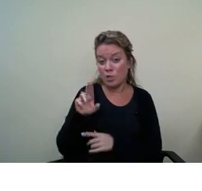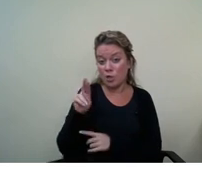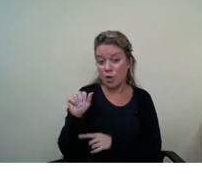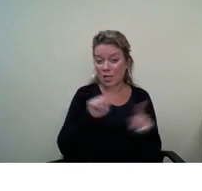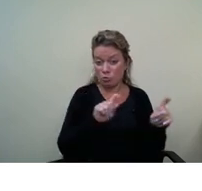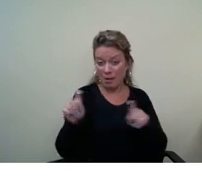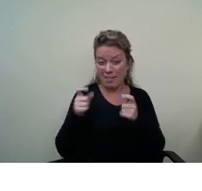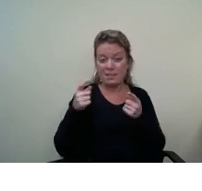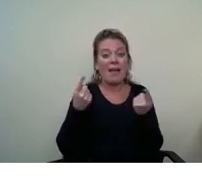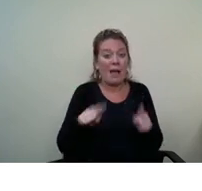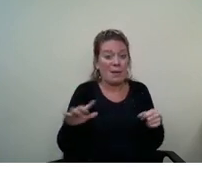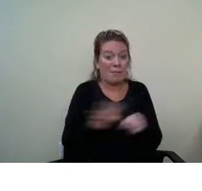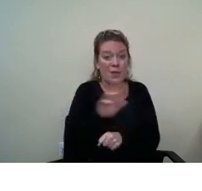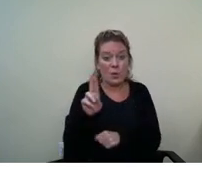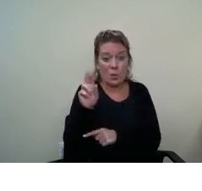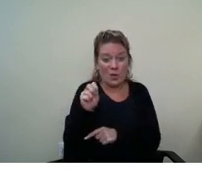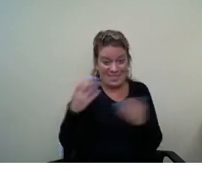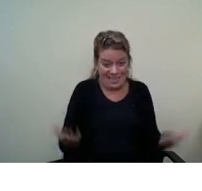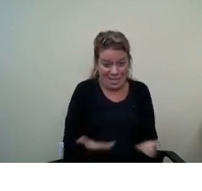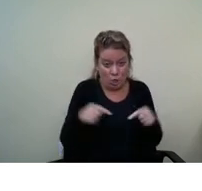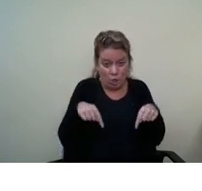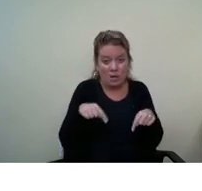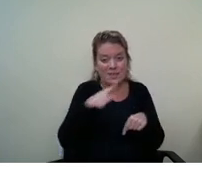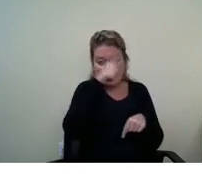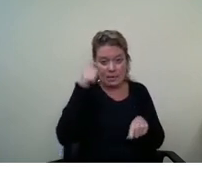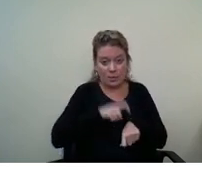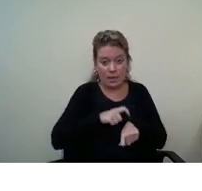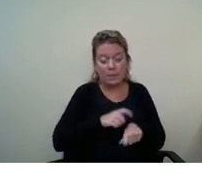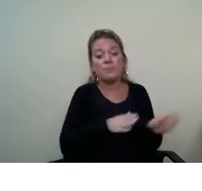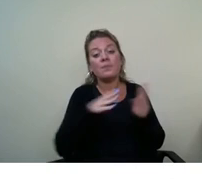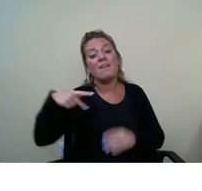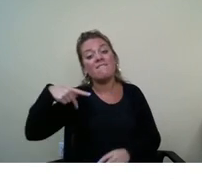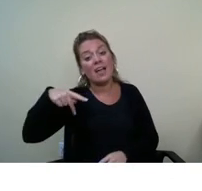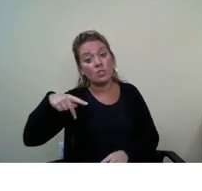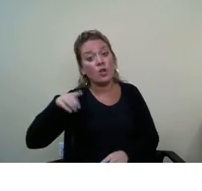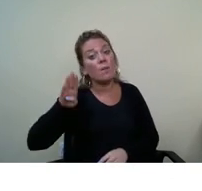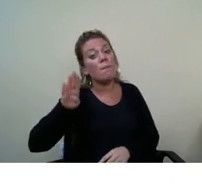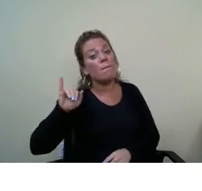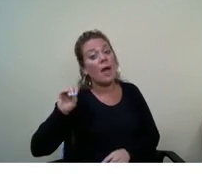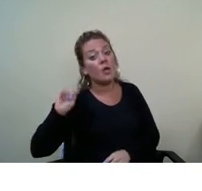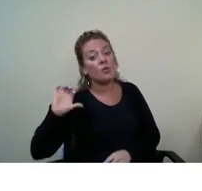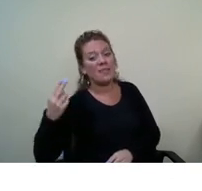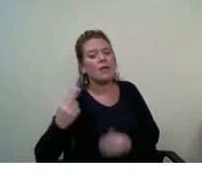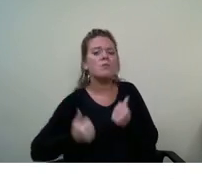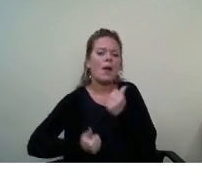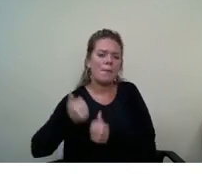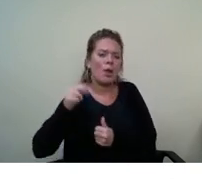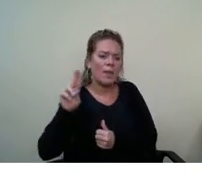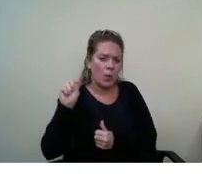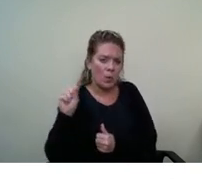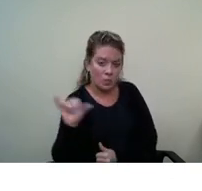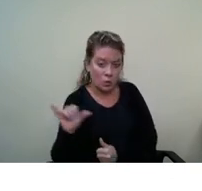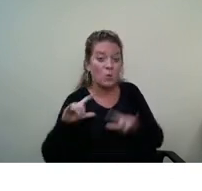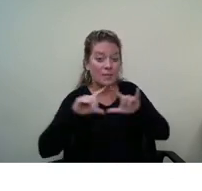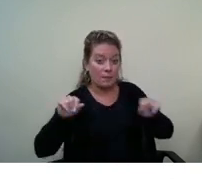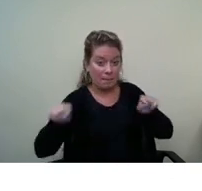completely in the US, here in the summer. The Pfizer-BioNTech trial was primarily based in the US too, and at the same